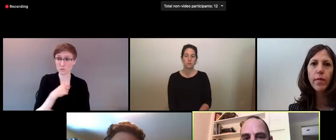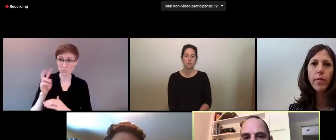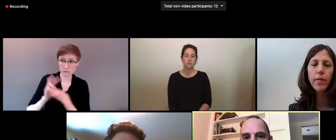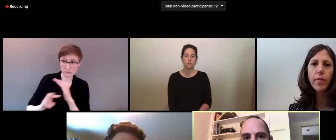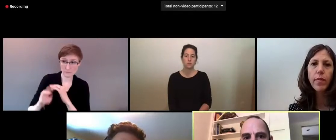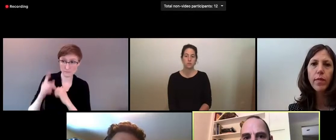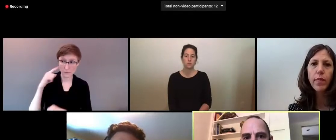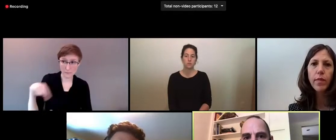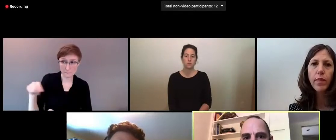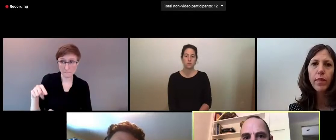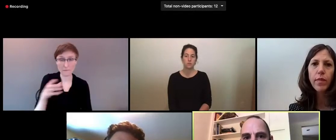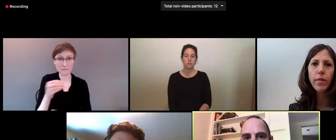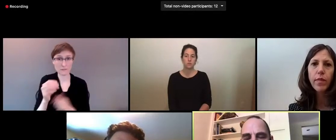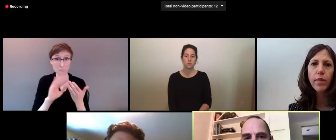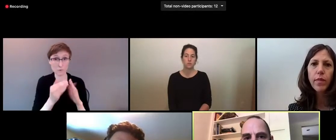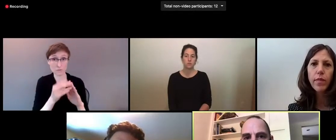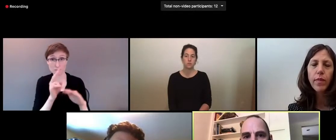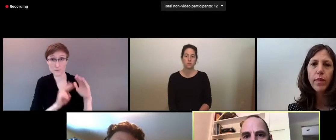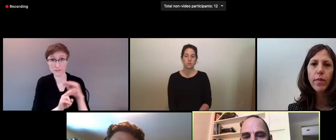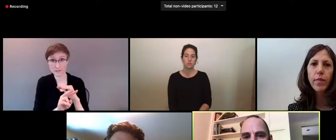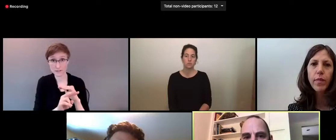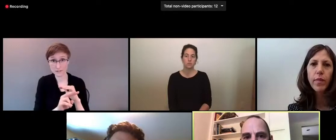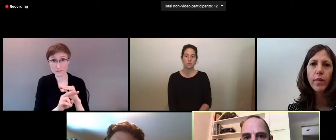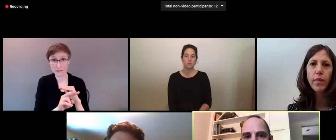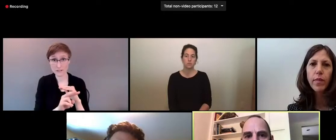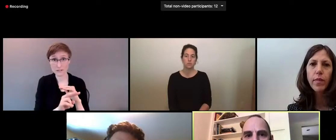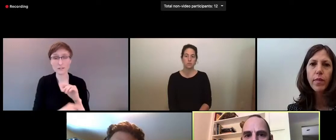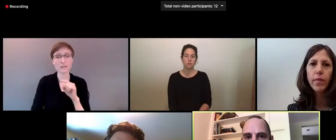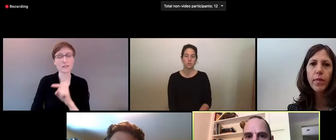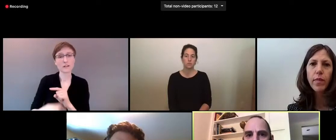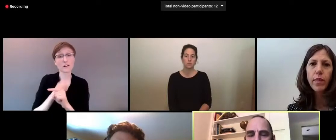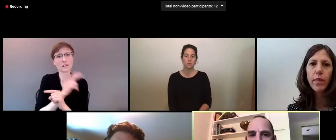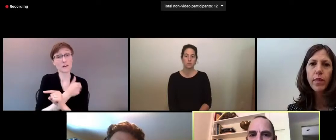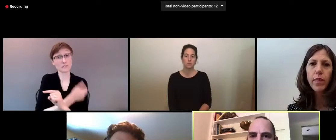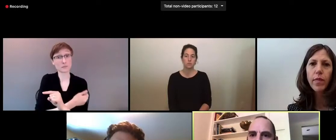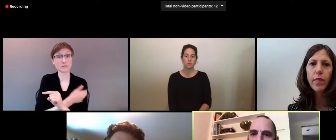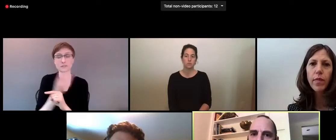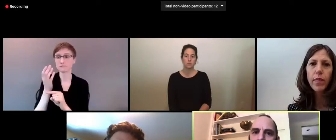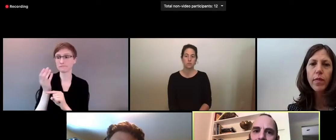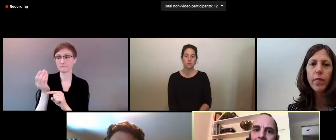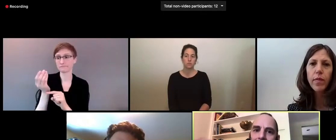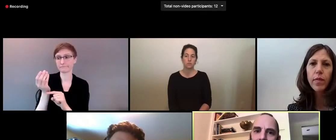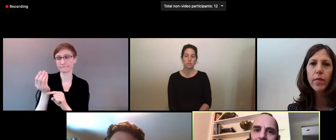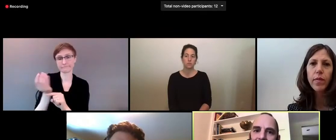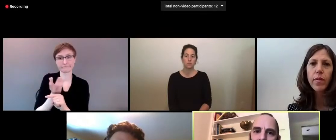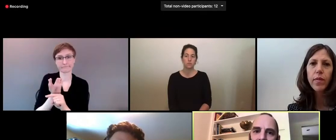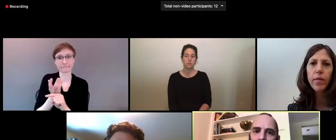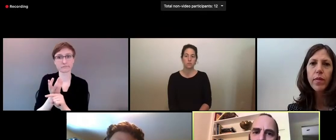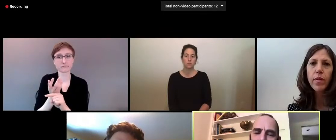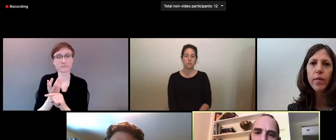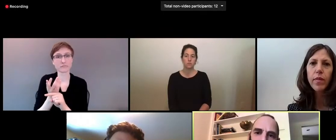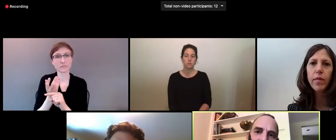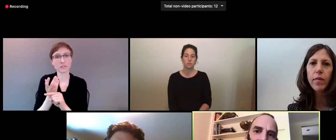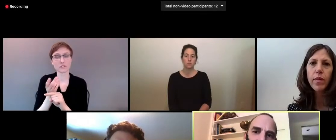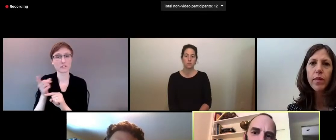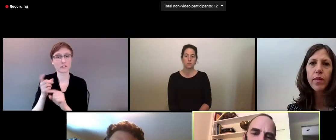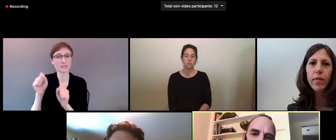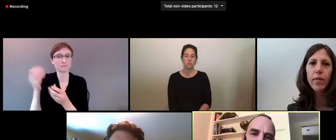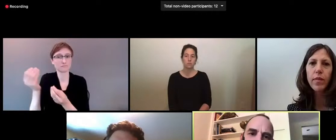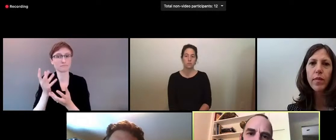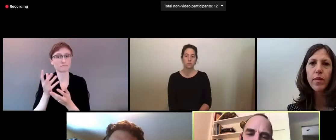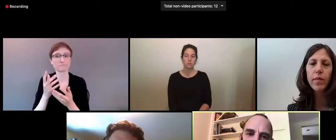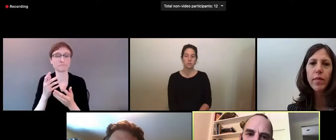community, like the hospital, says to me, if I can provide accurate estimates, we can have accurate